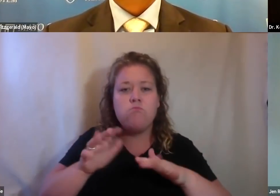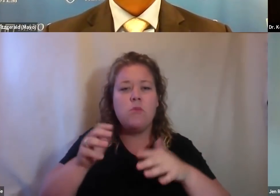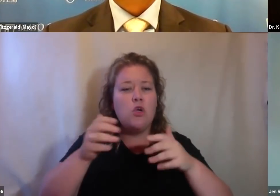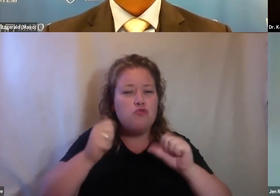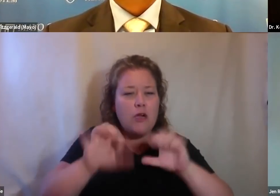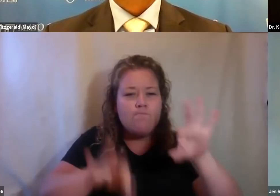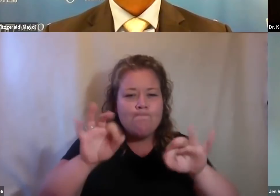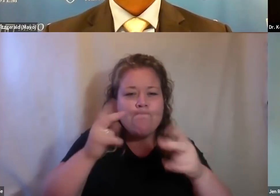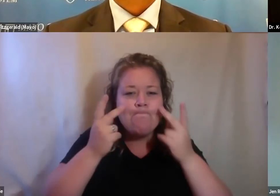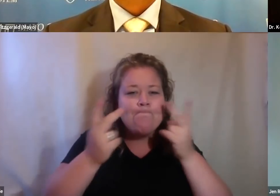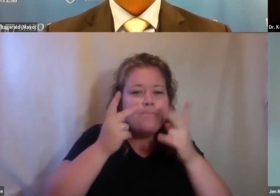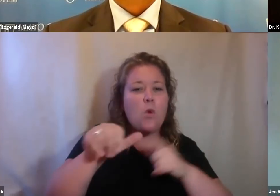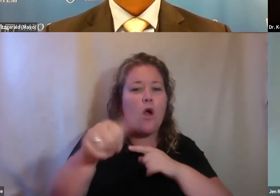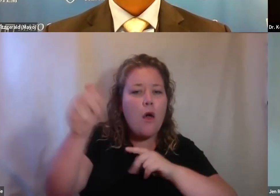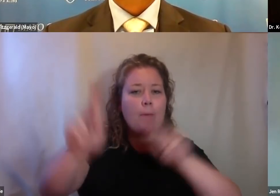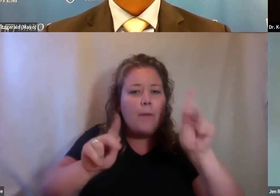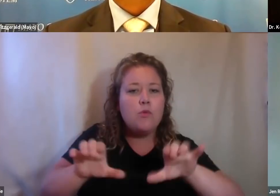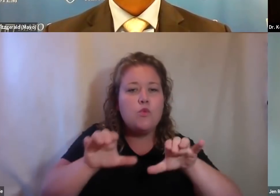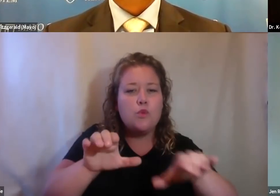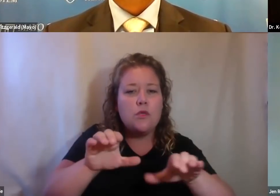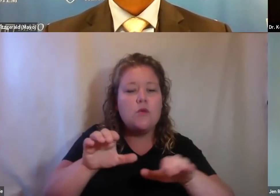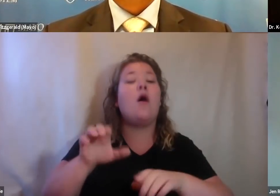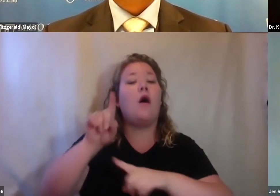the Harvard Global Health Institute